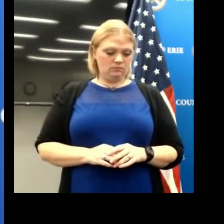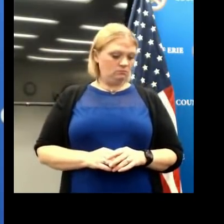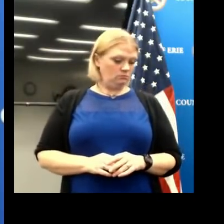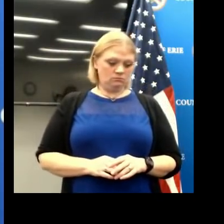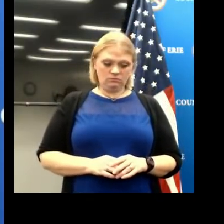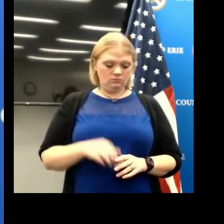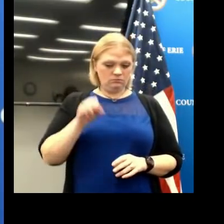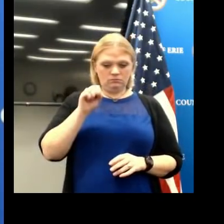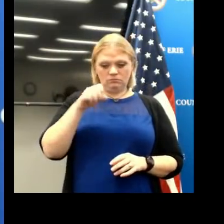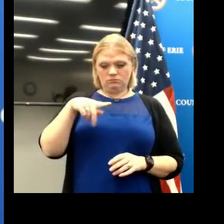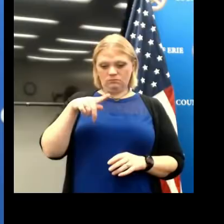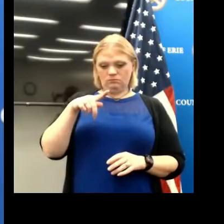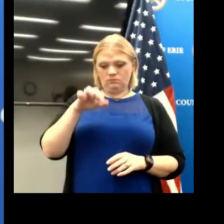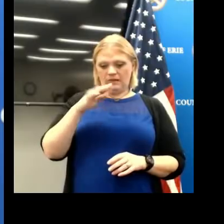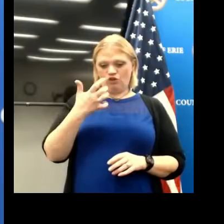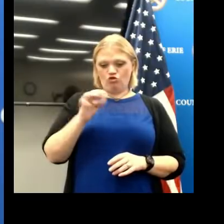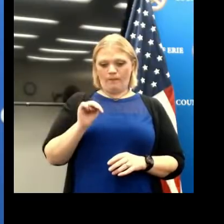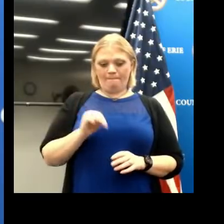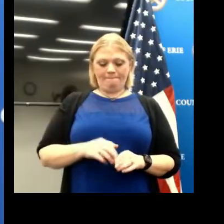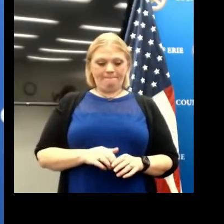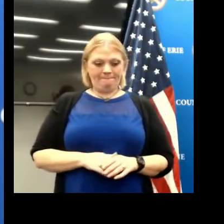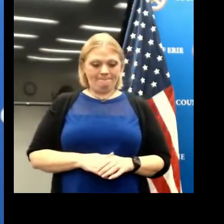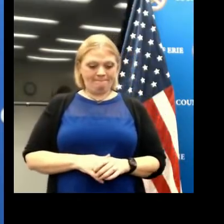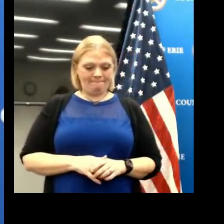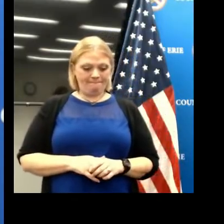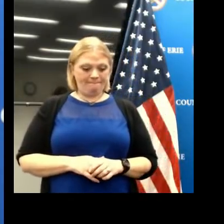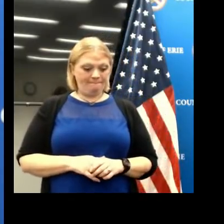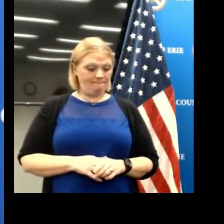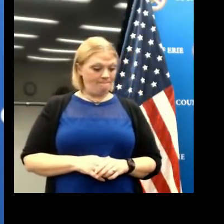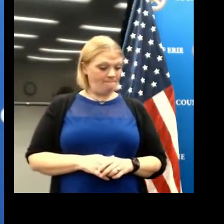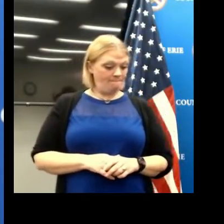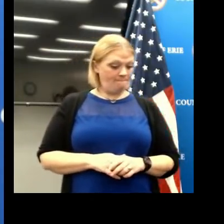on? Spectrum Buffalo, Ron Haney.